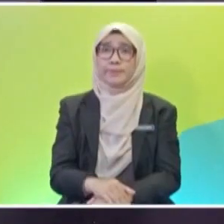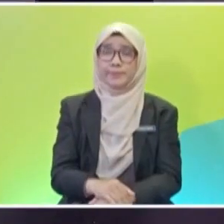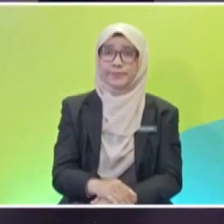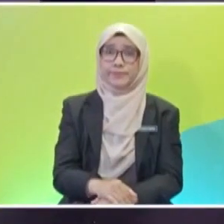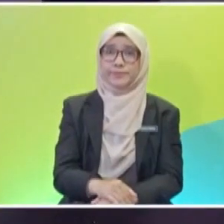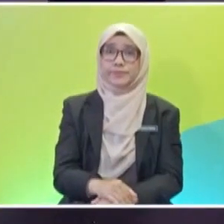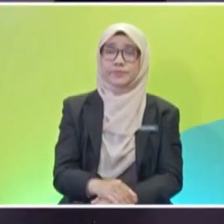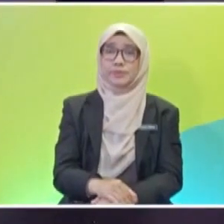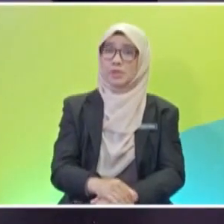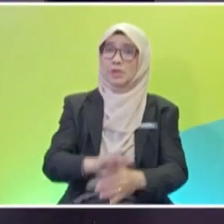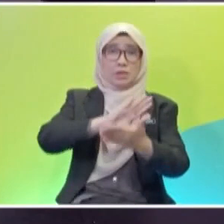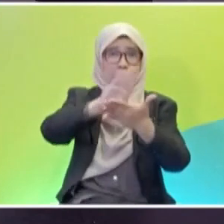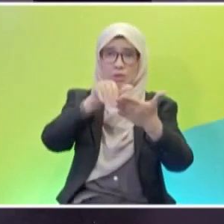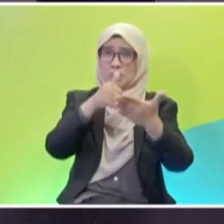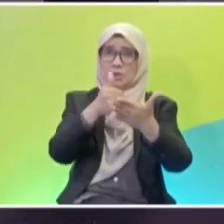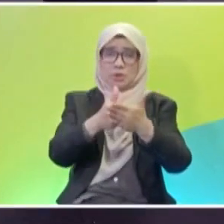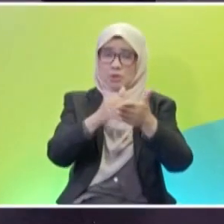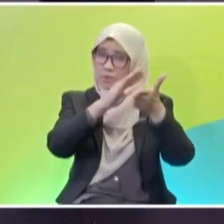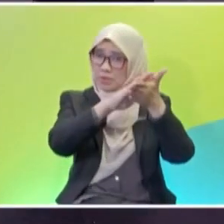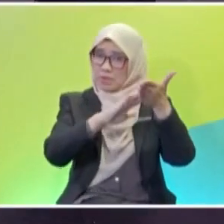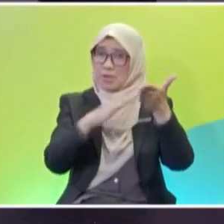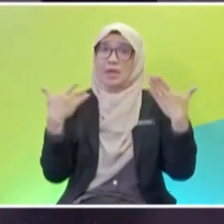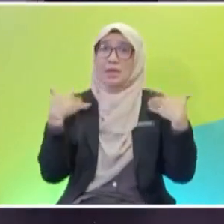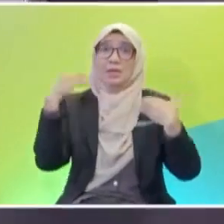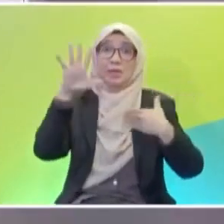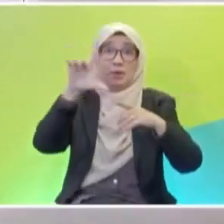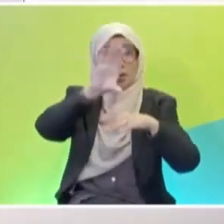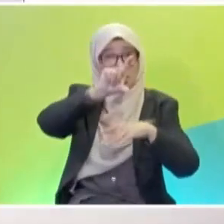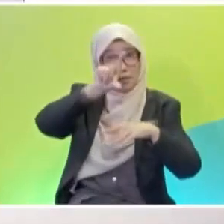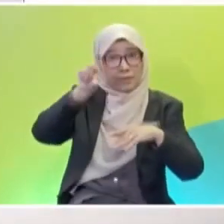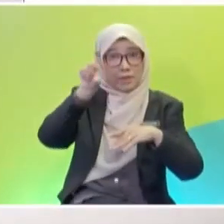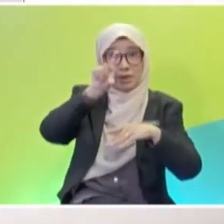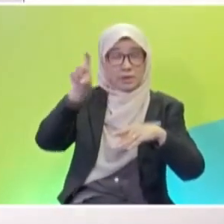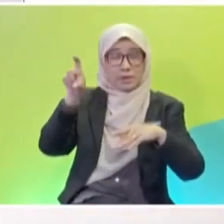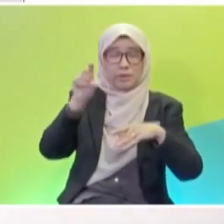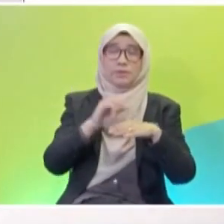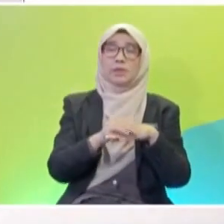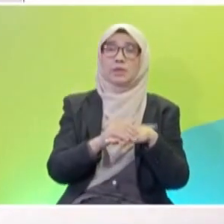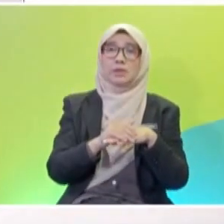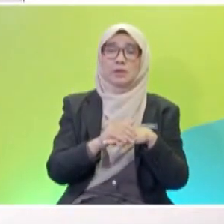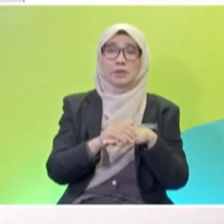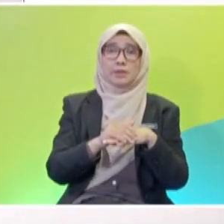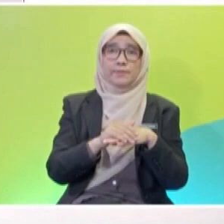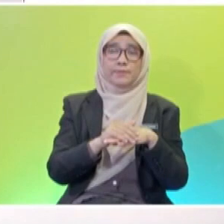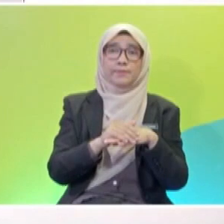on screen, mm-hmm. okay, there are 5 paragraphs there. And as you can see again, there are